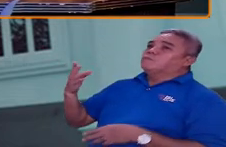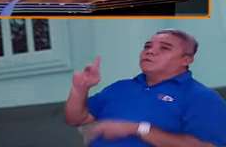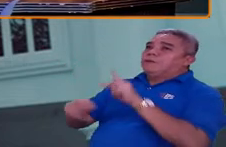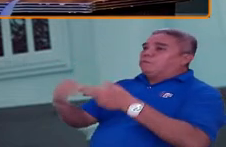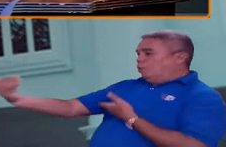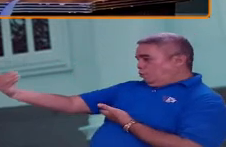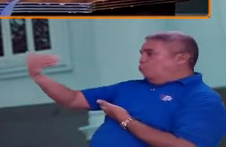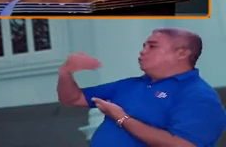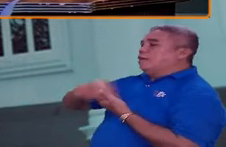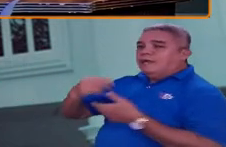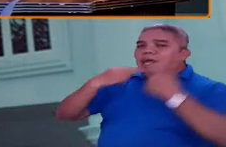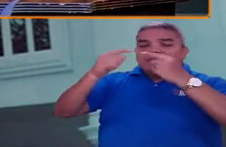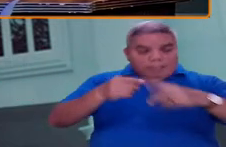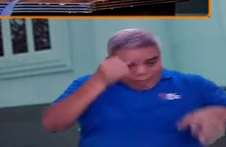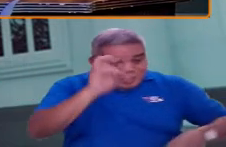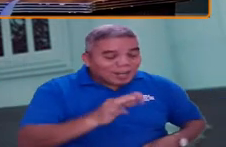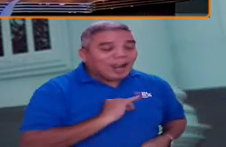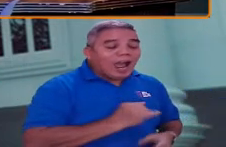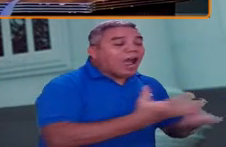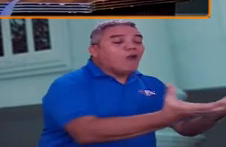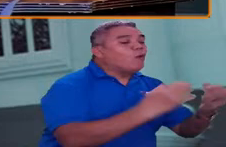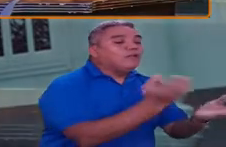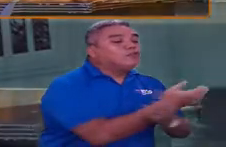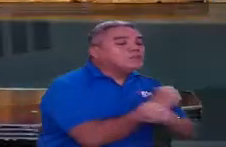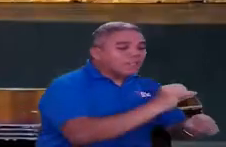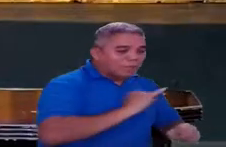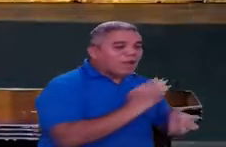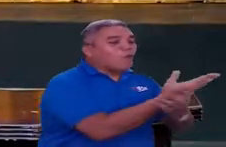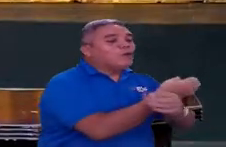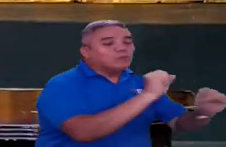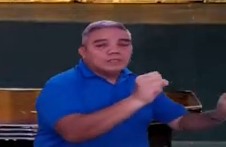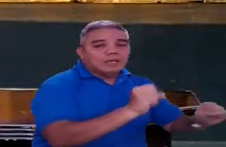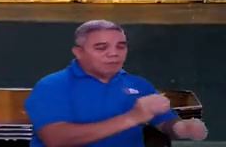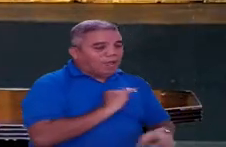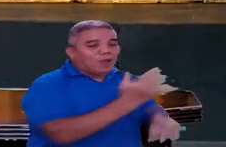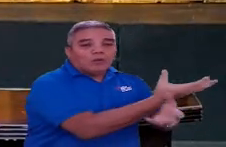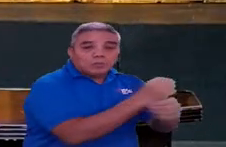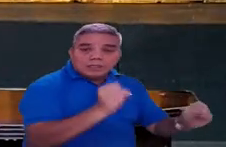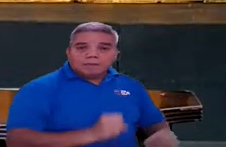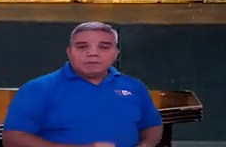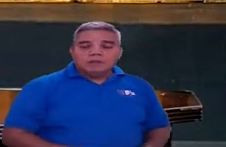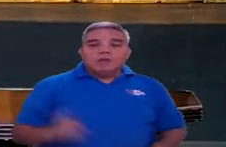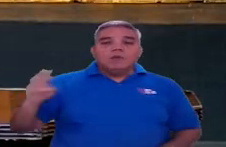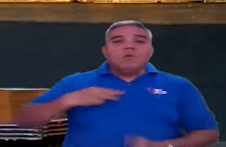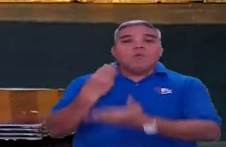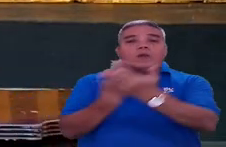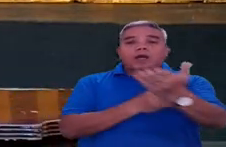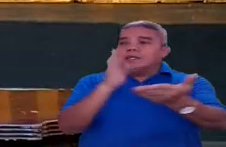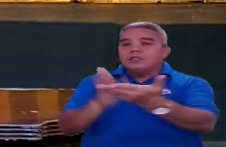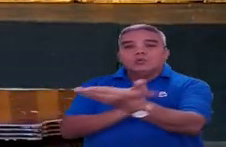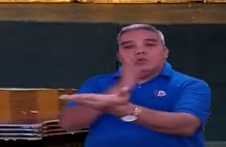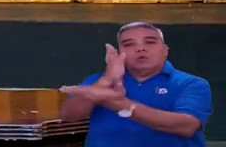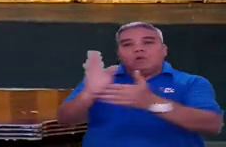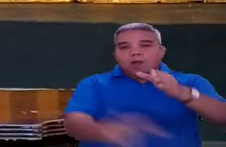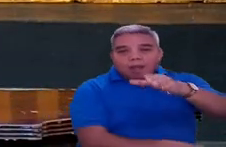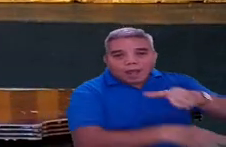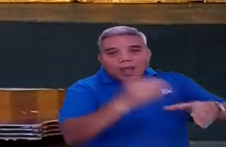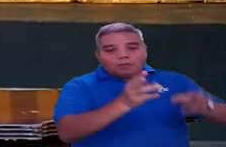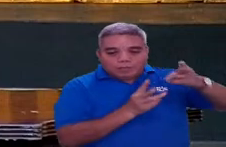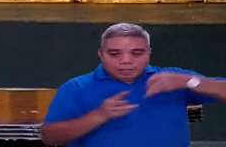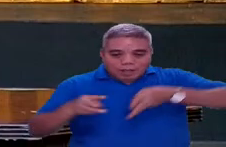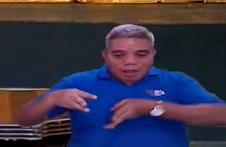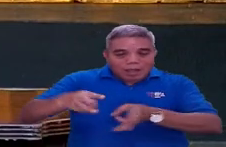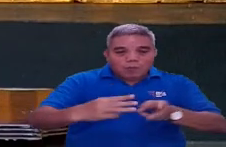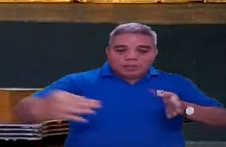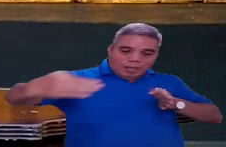people to say, "Sir, I want to be saved. I want to be saved. I want to be saved." We are going to go out into the